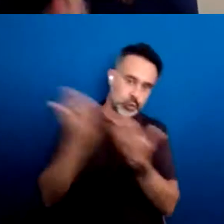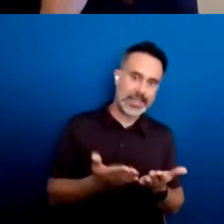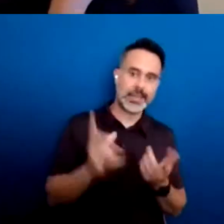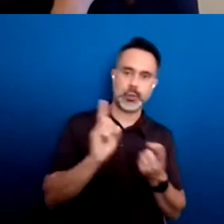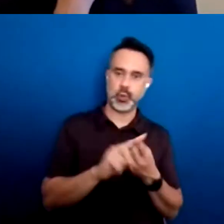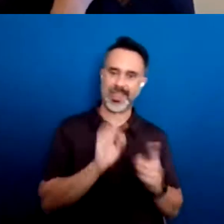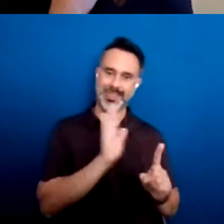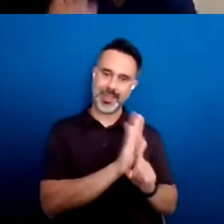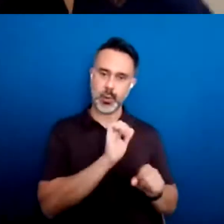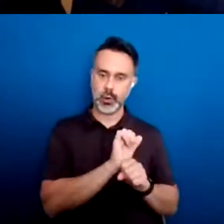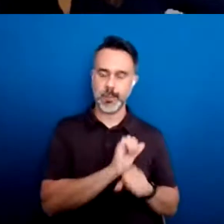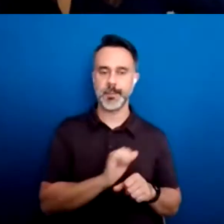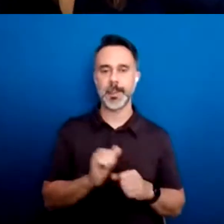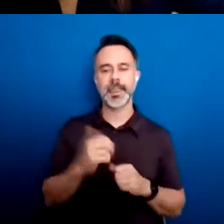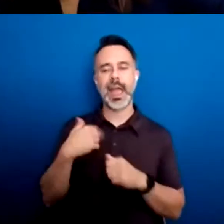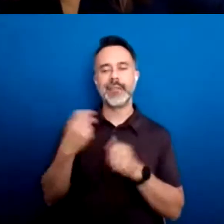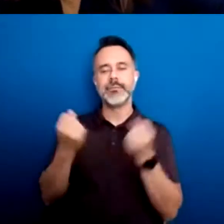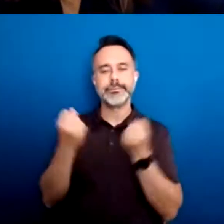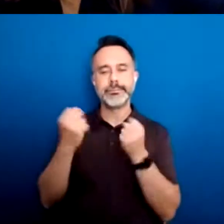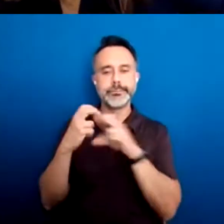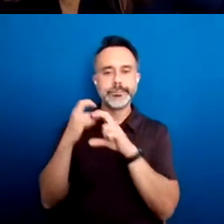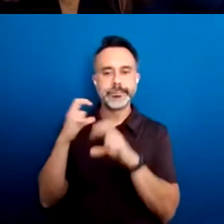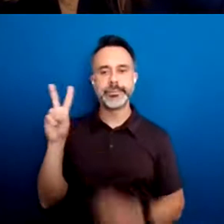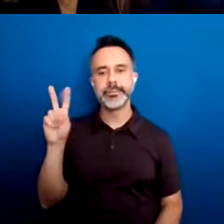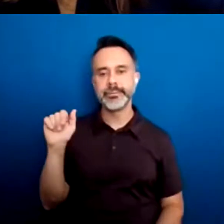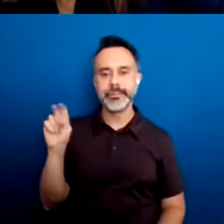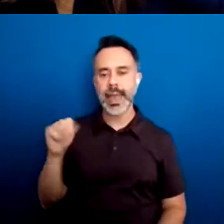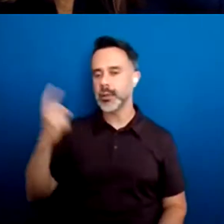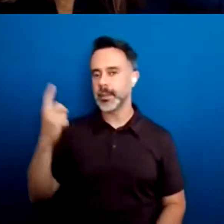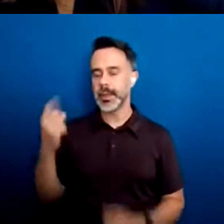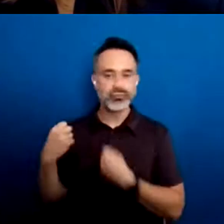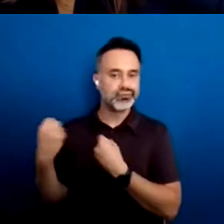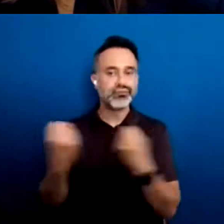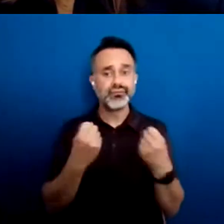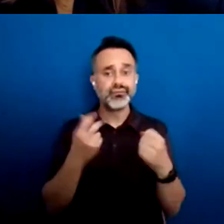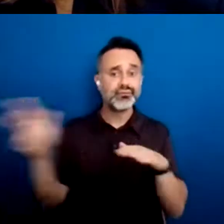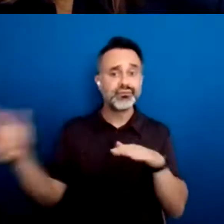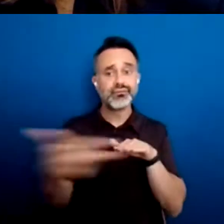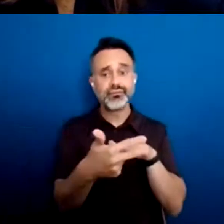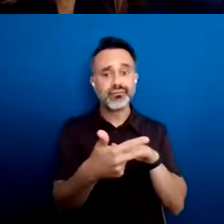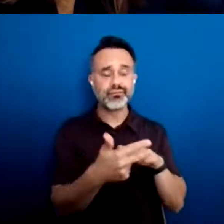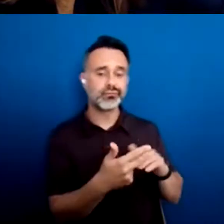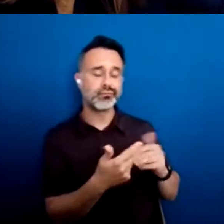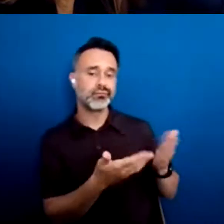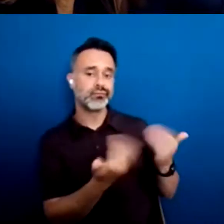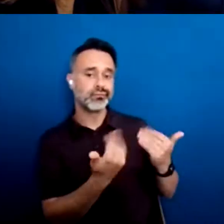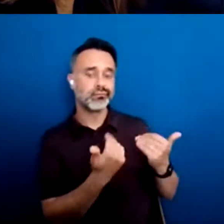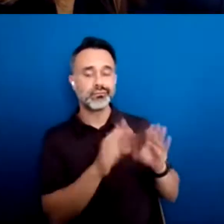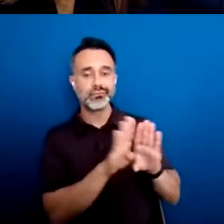on these little vans or something like that may also provide a lot more opportunity for people to